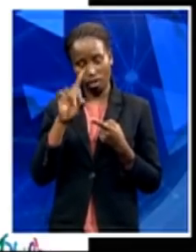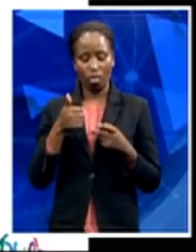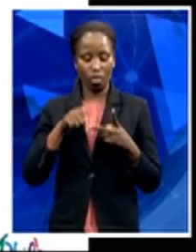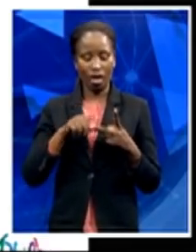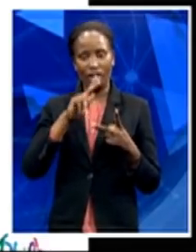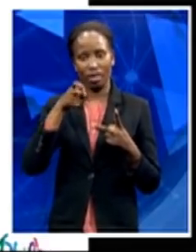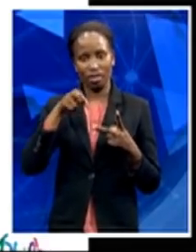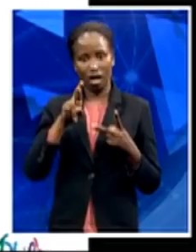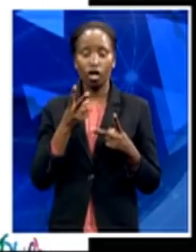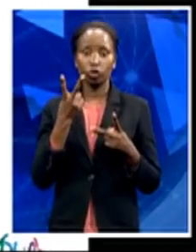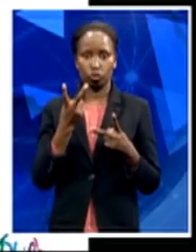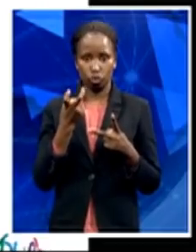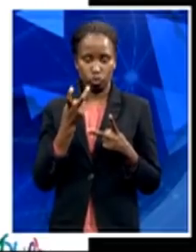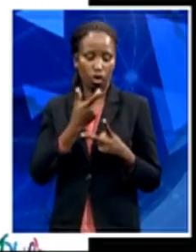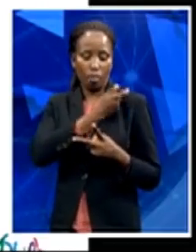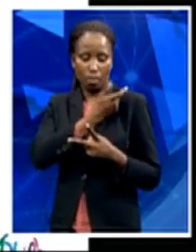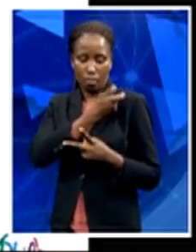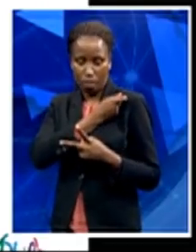us to vaccinate